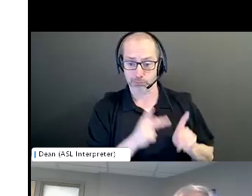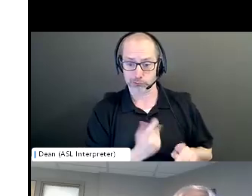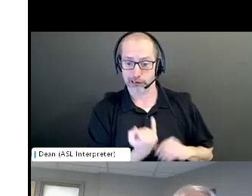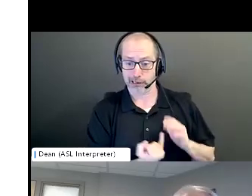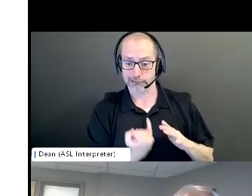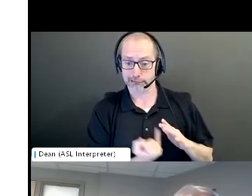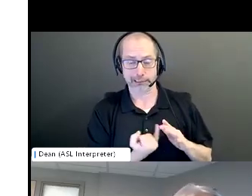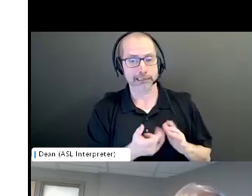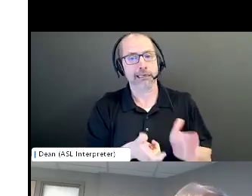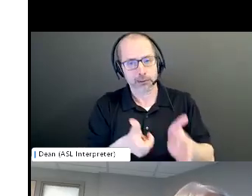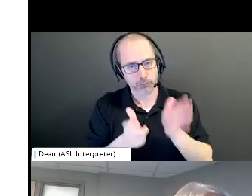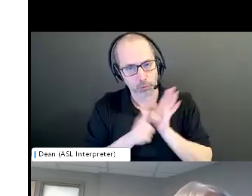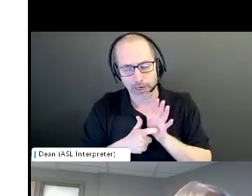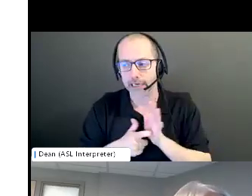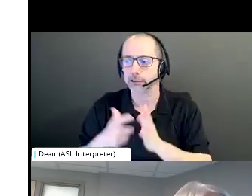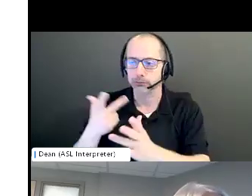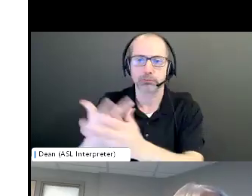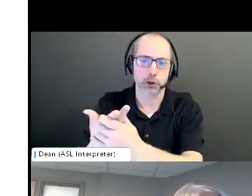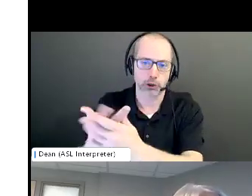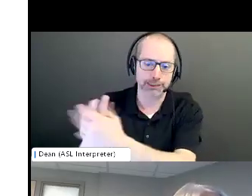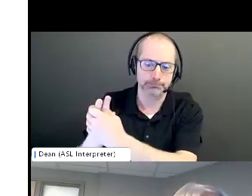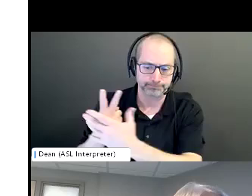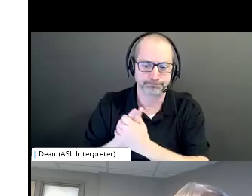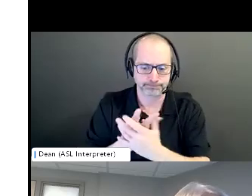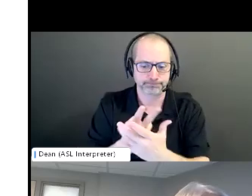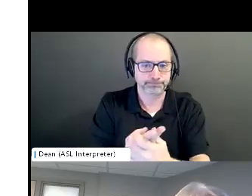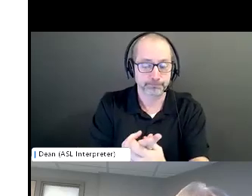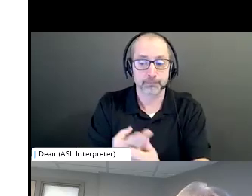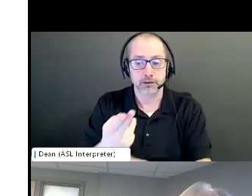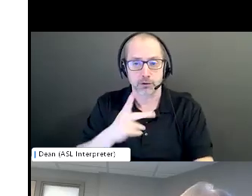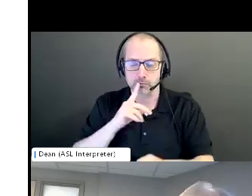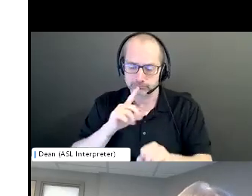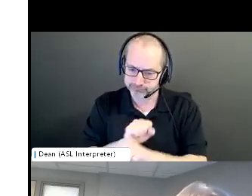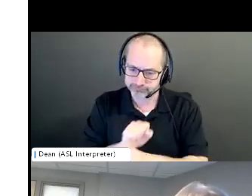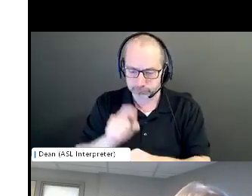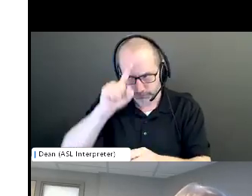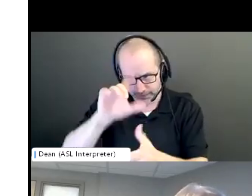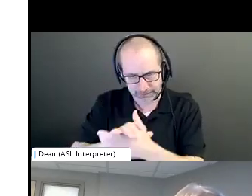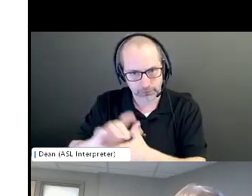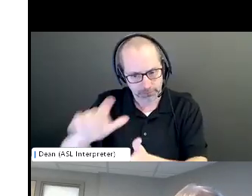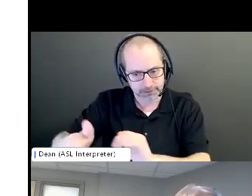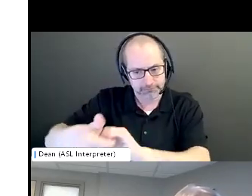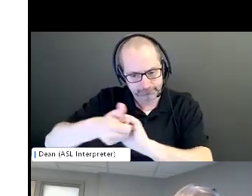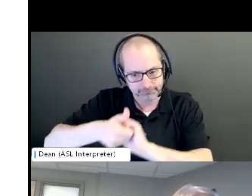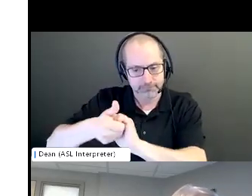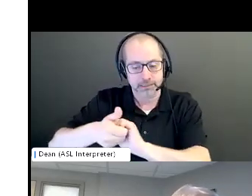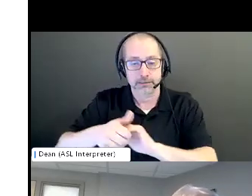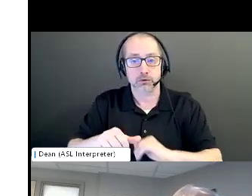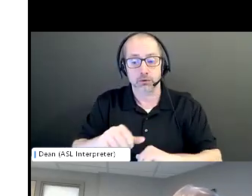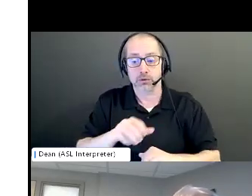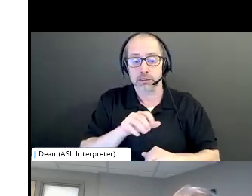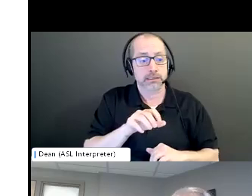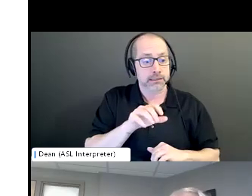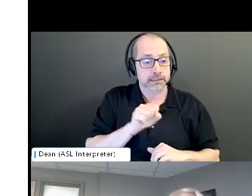partnerships. We really believe strongly in partnerships. And we have developed, Seniors NL established Newfoundland and Labrador Network